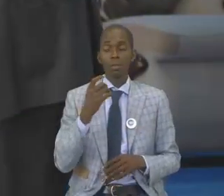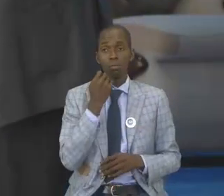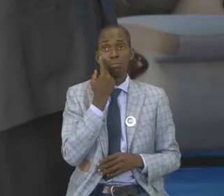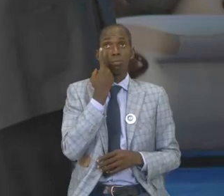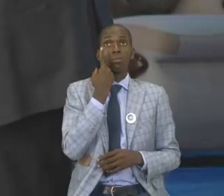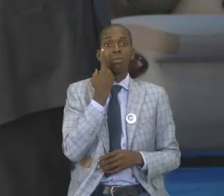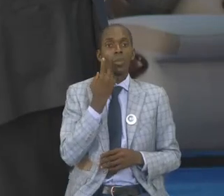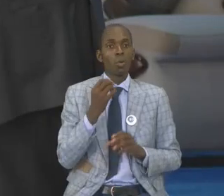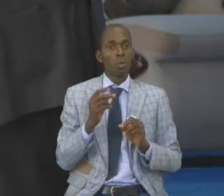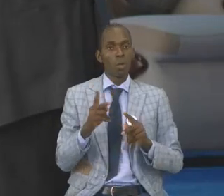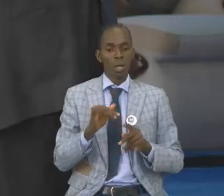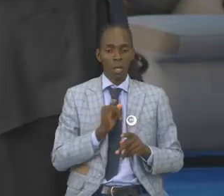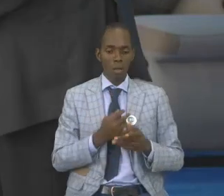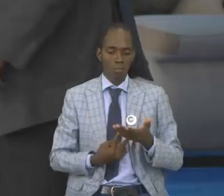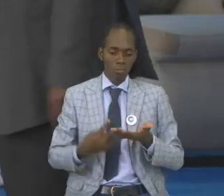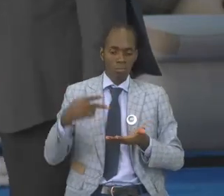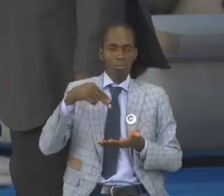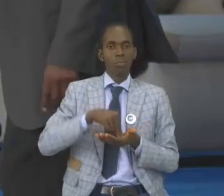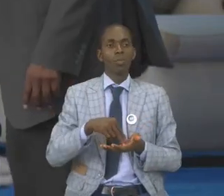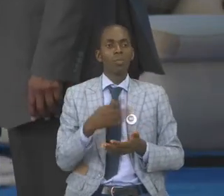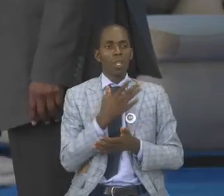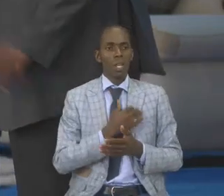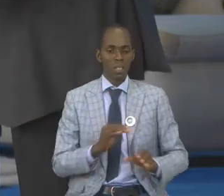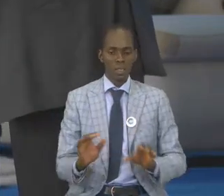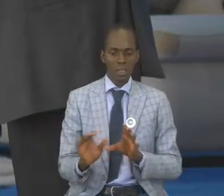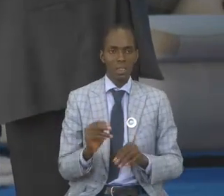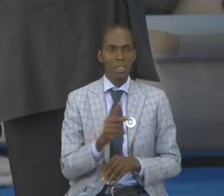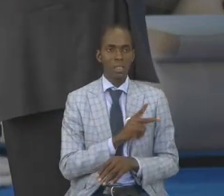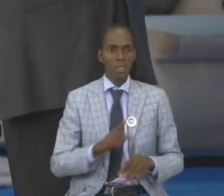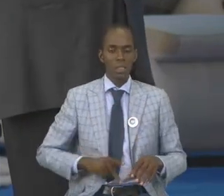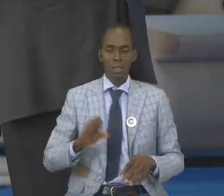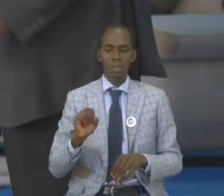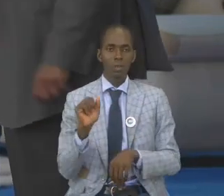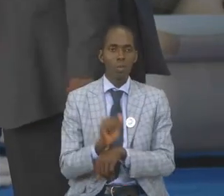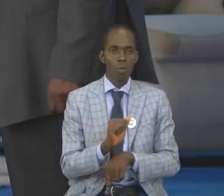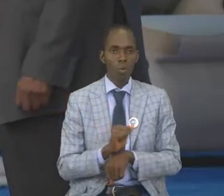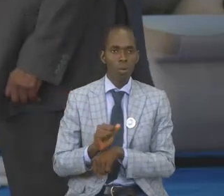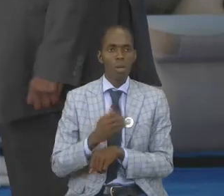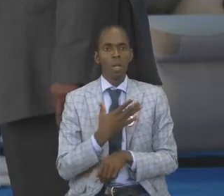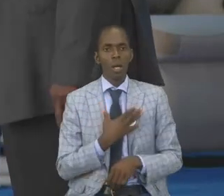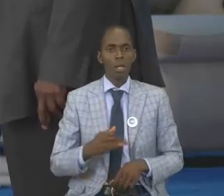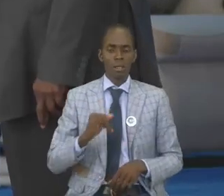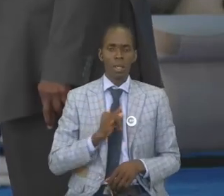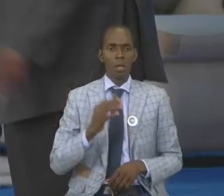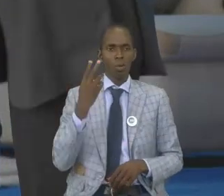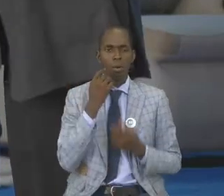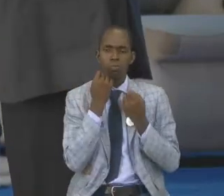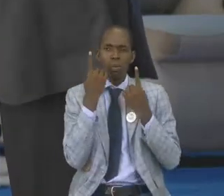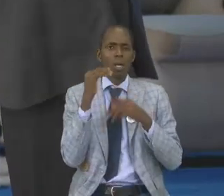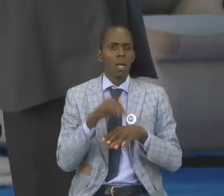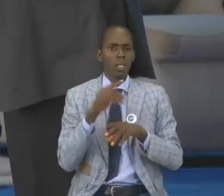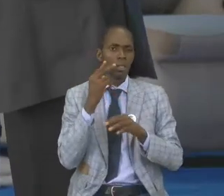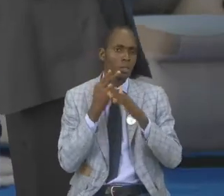I arose up and did the king's business, And I was astonished at the vision.